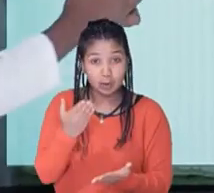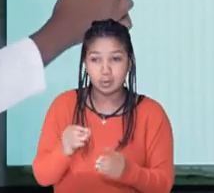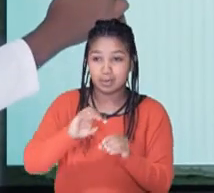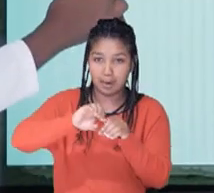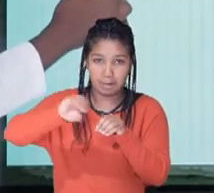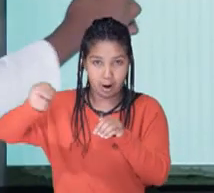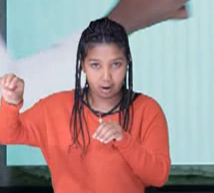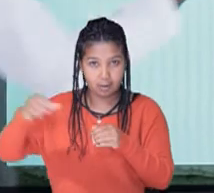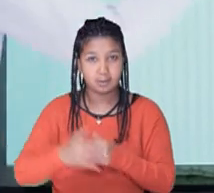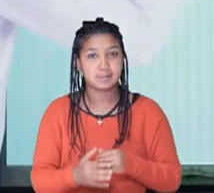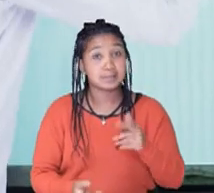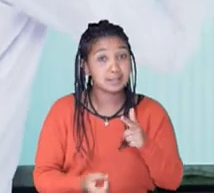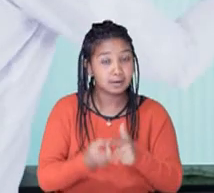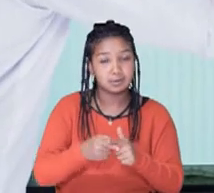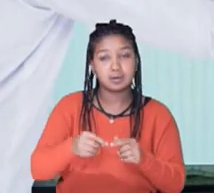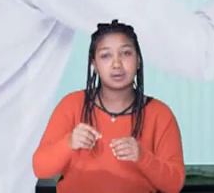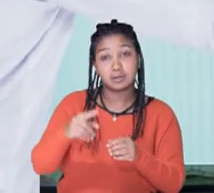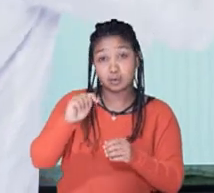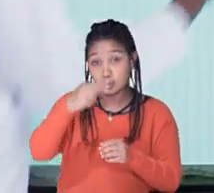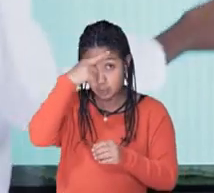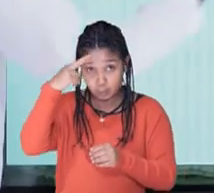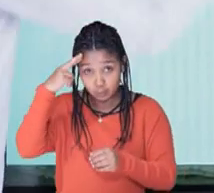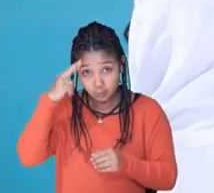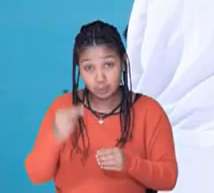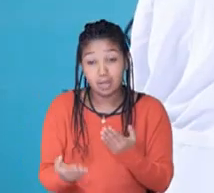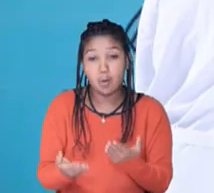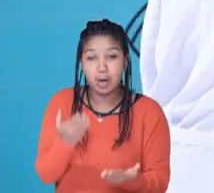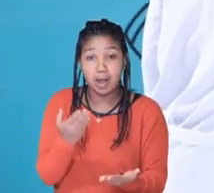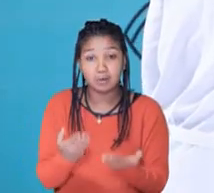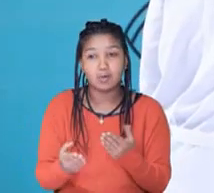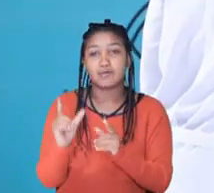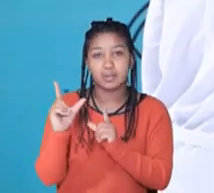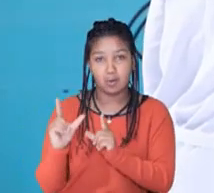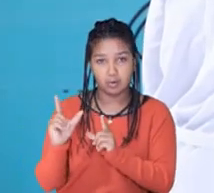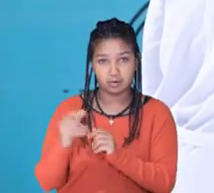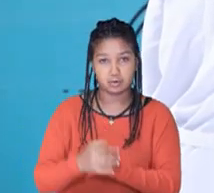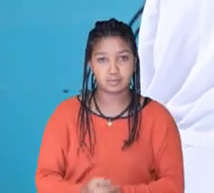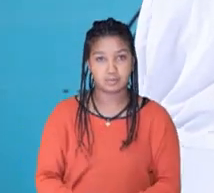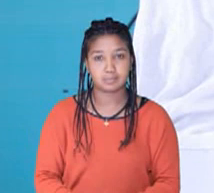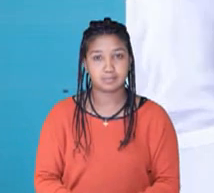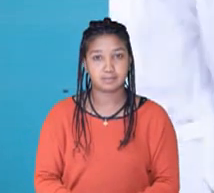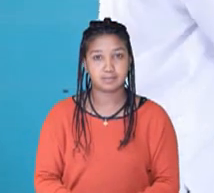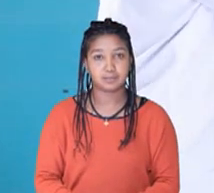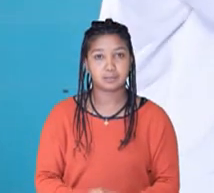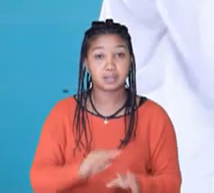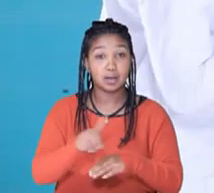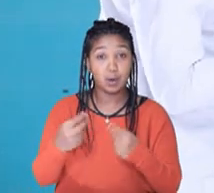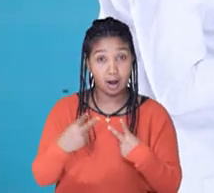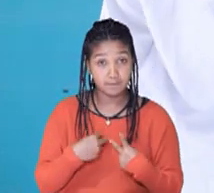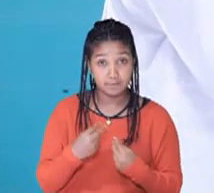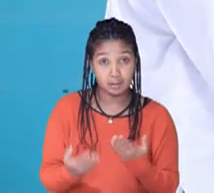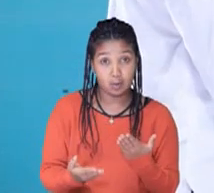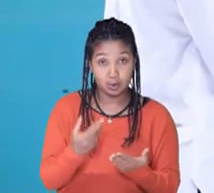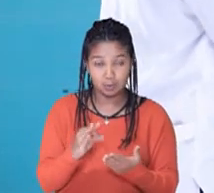bar, and the torque due to the weight of the load. Here you have a load, okay? And here we have